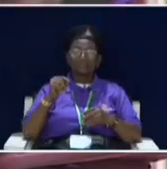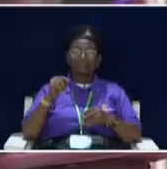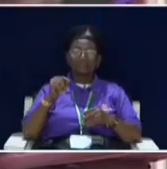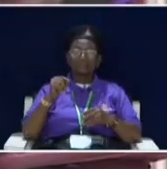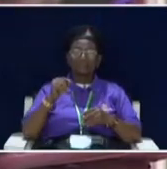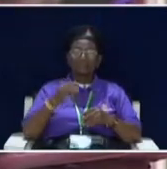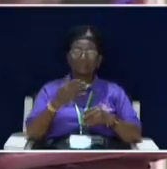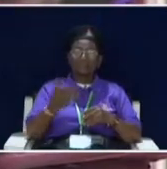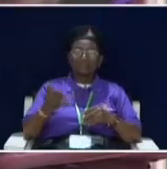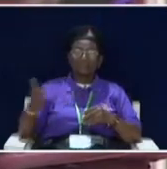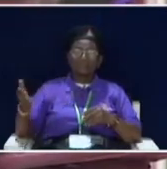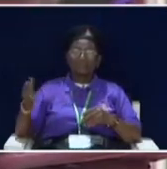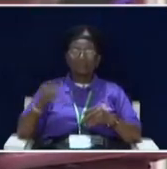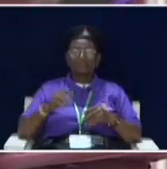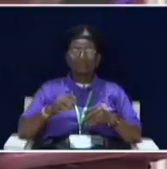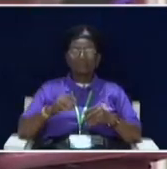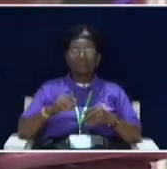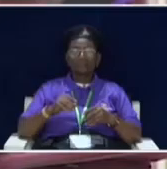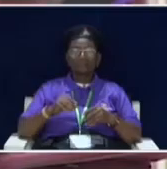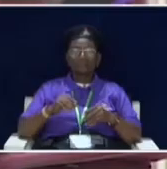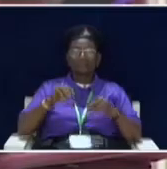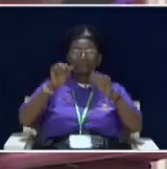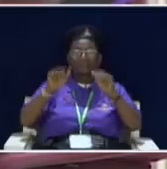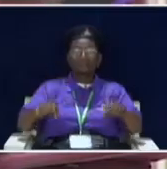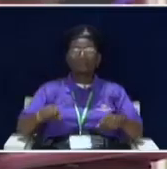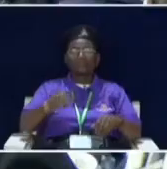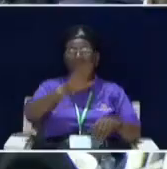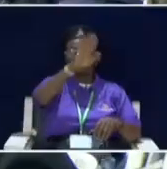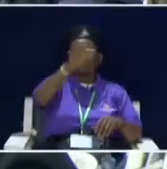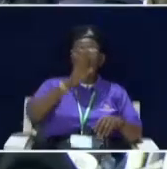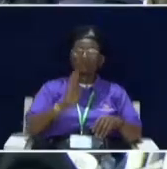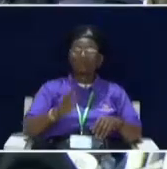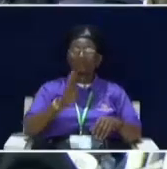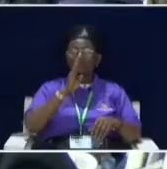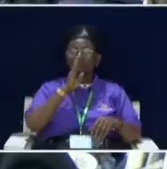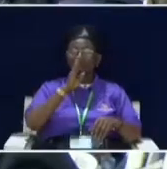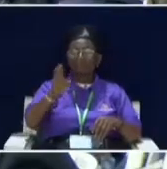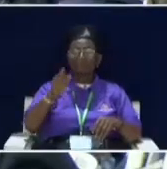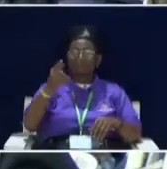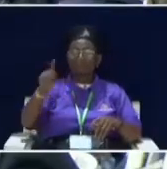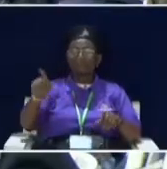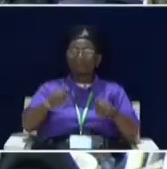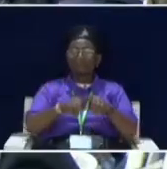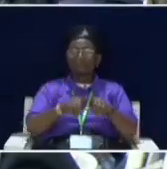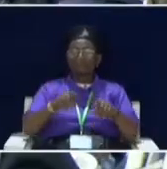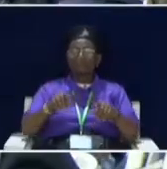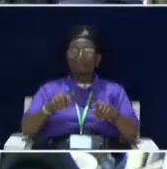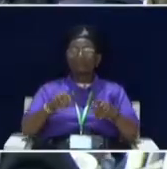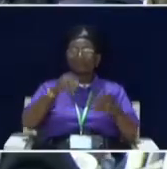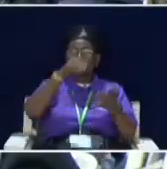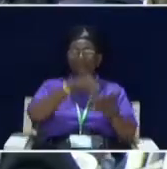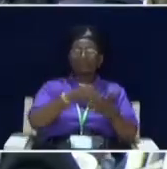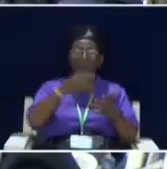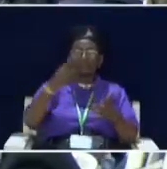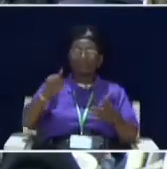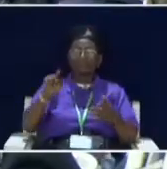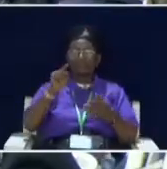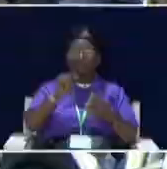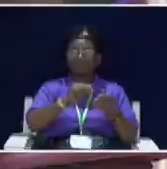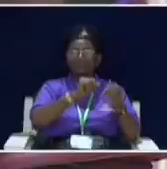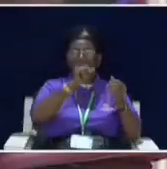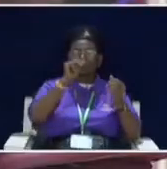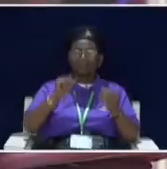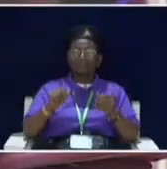Things can never be the same again. Ohun gbogbo o le ri bakan na mo. The Almighty God has noticed